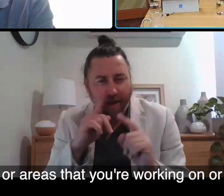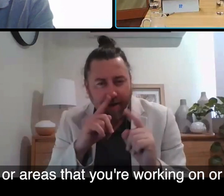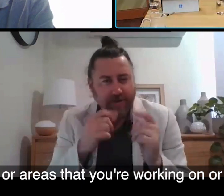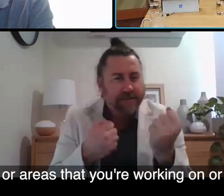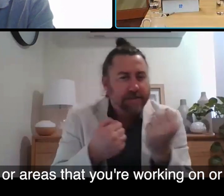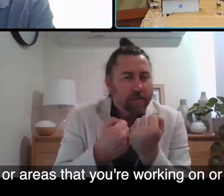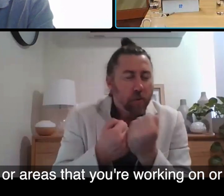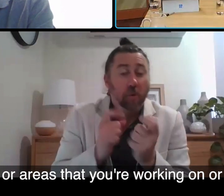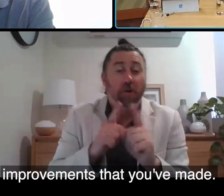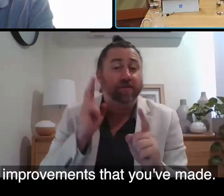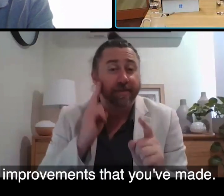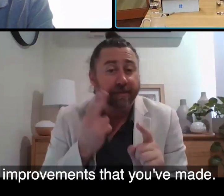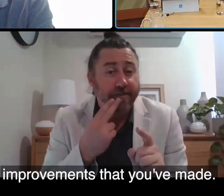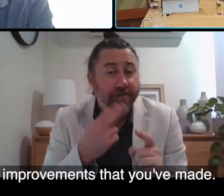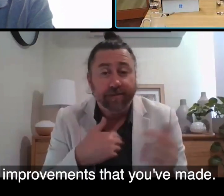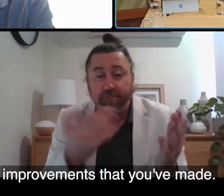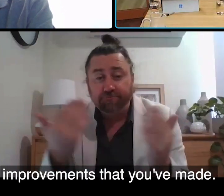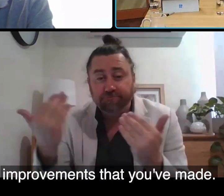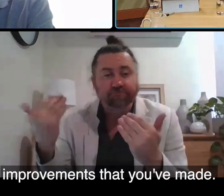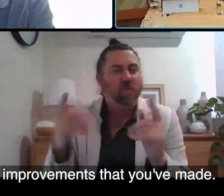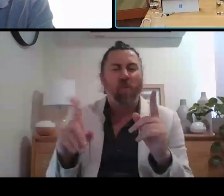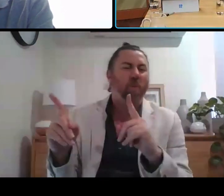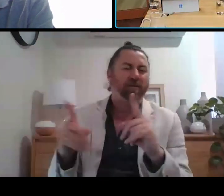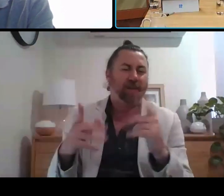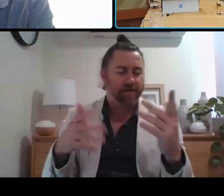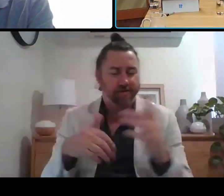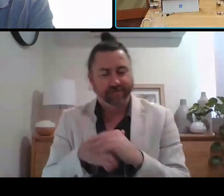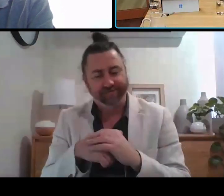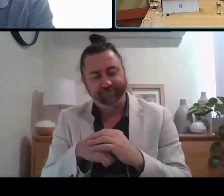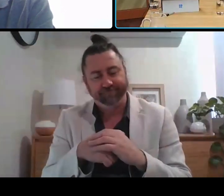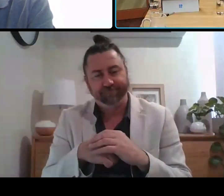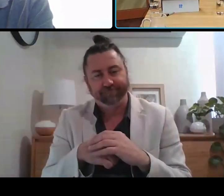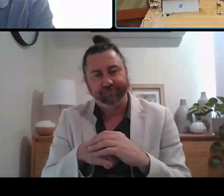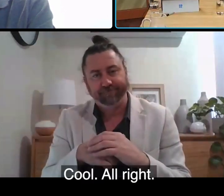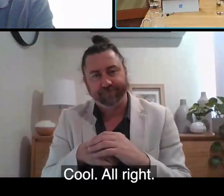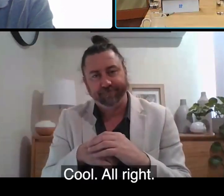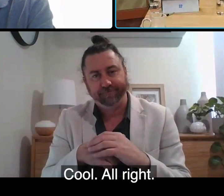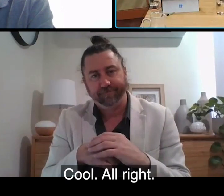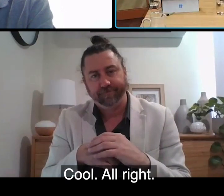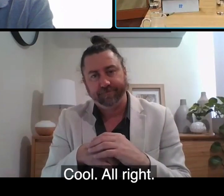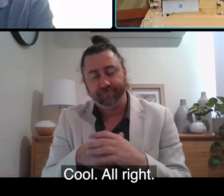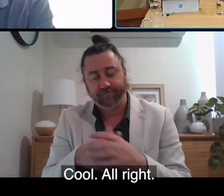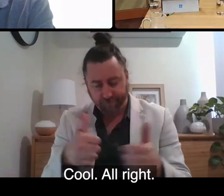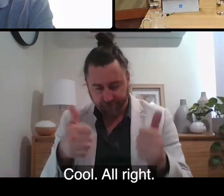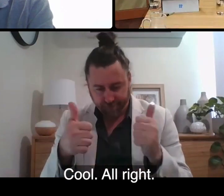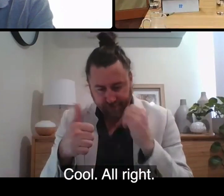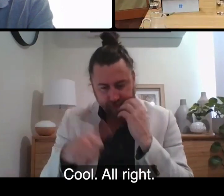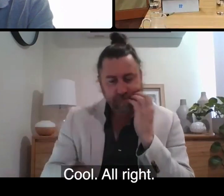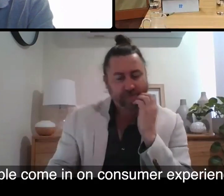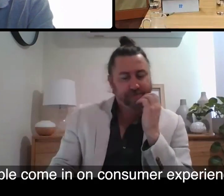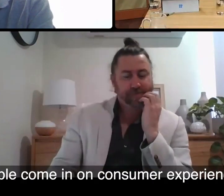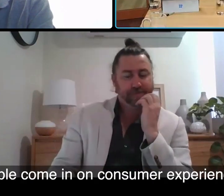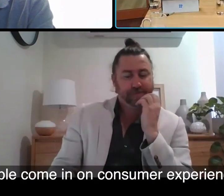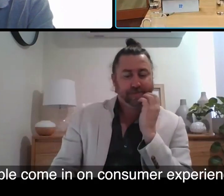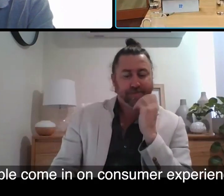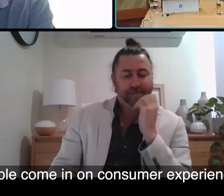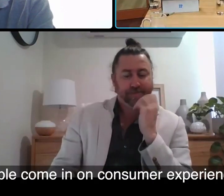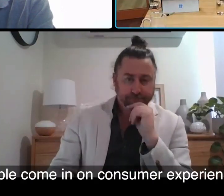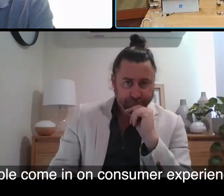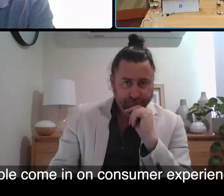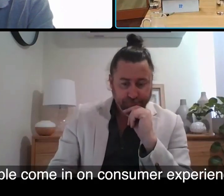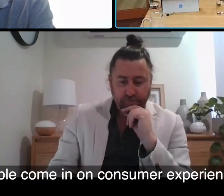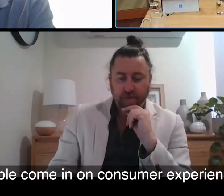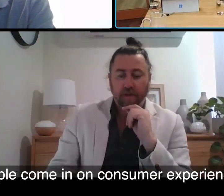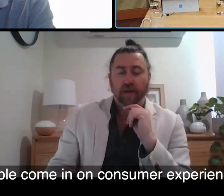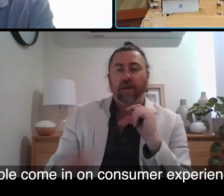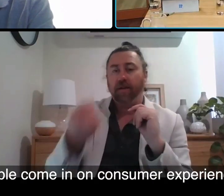you're working on or recent improvements that you've made. Cool. All right. We've had a couple come